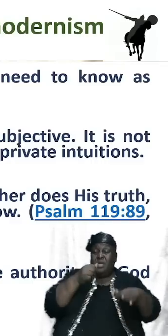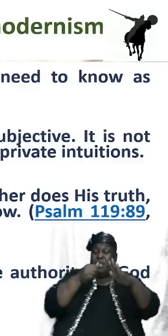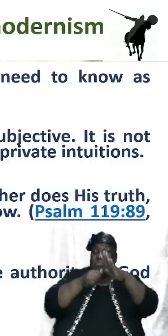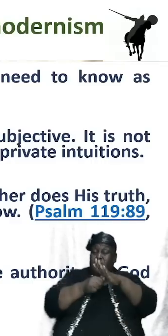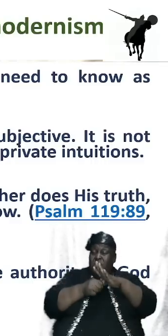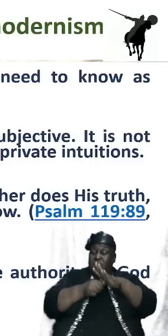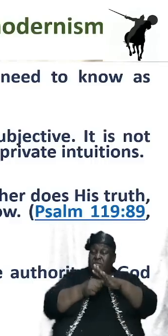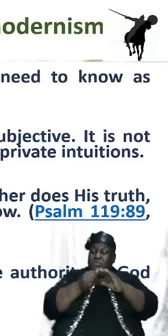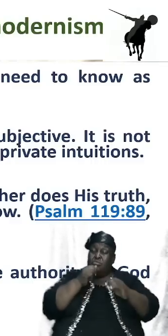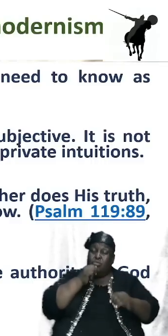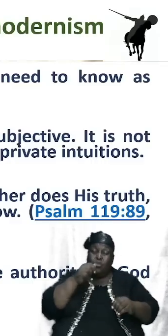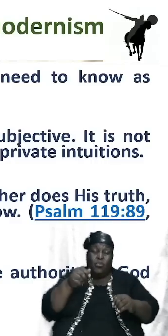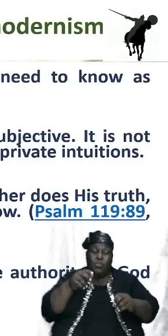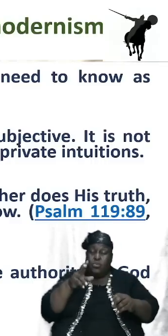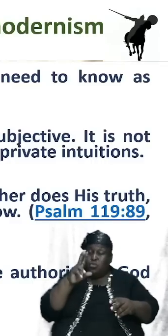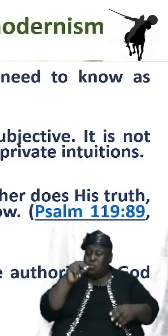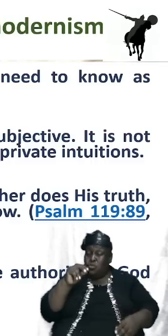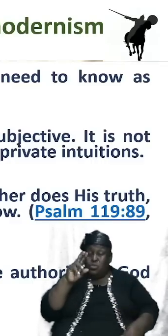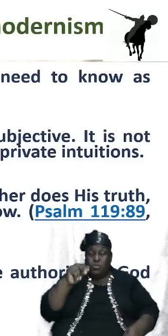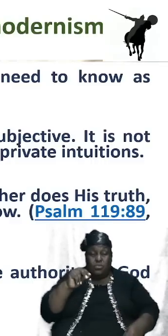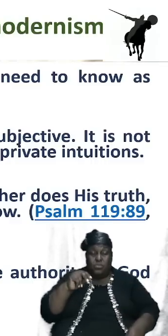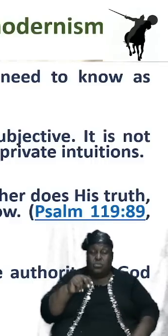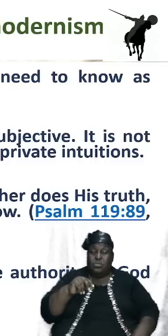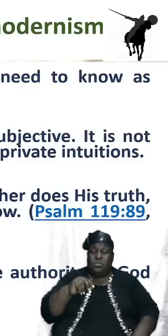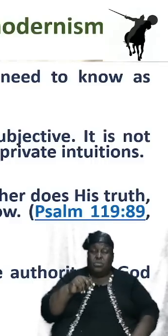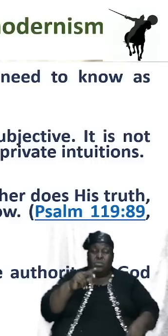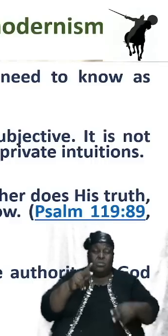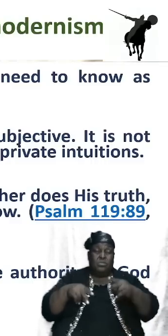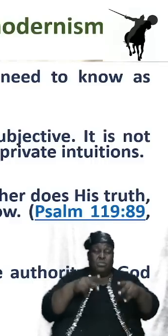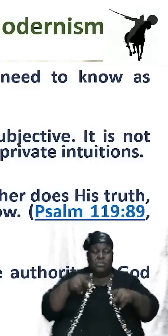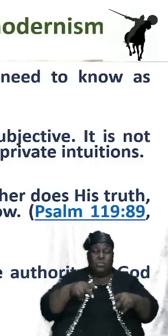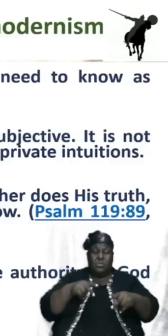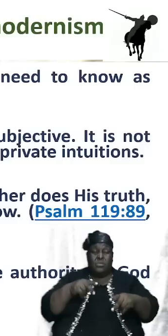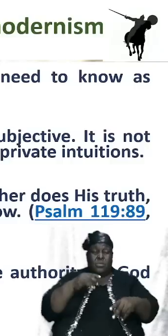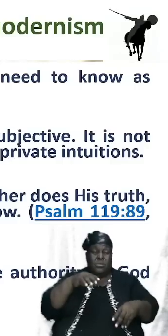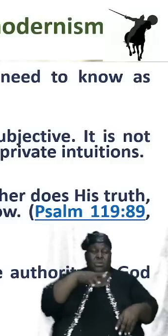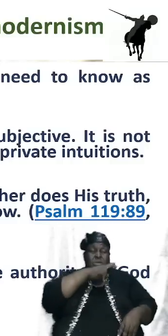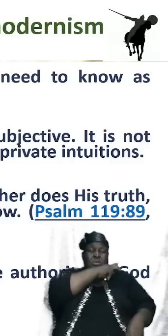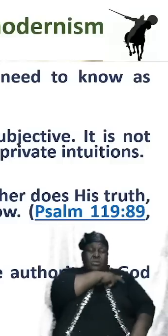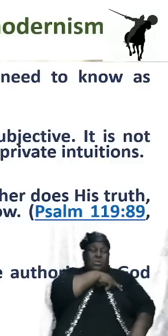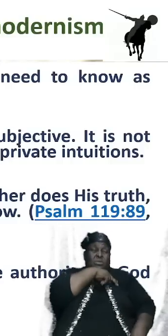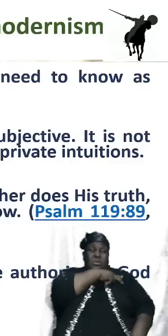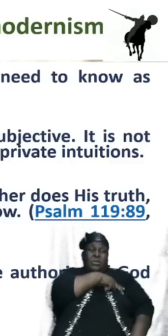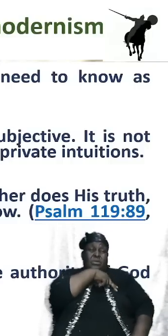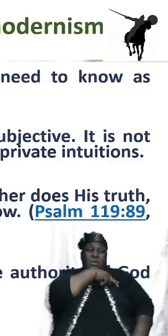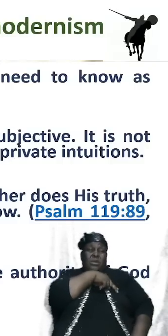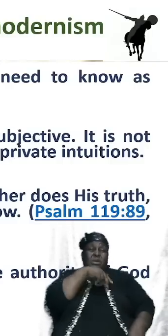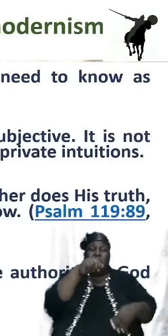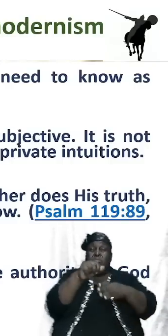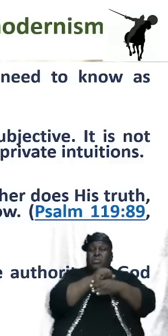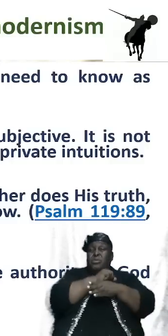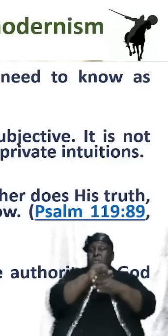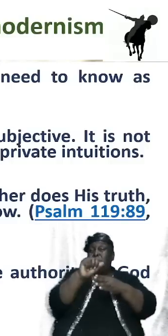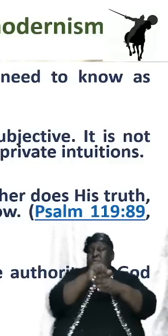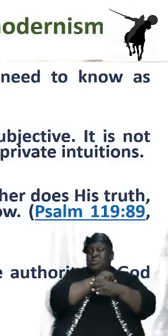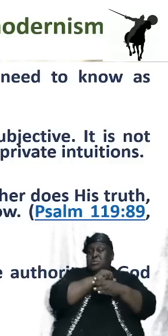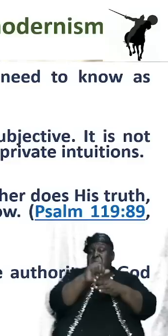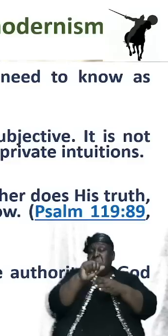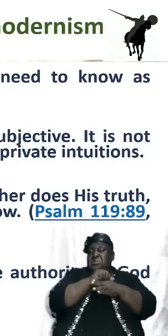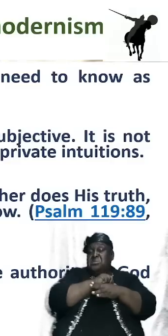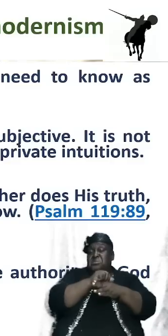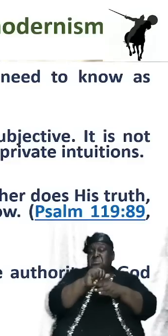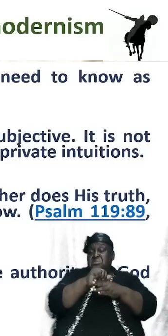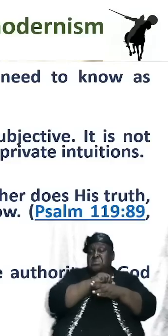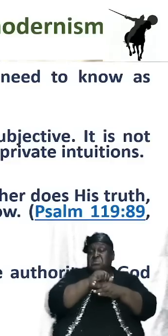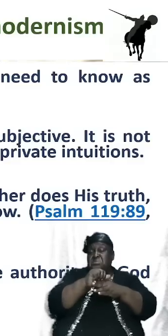That's not truth. Amen. Truth is characterized, truth practically is impartial. Truth